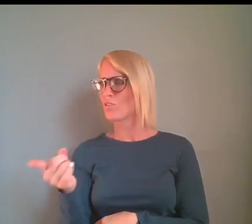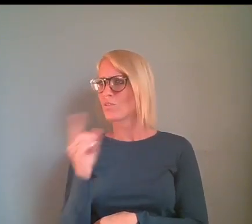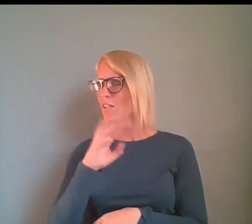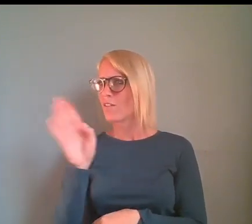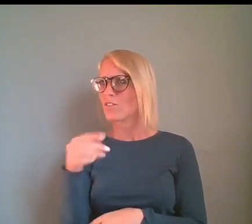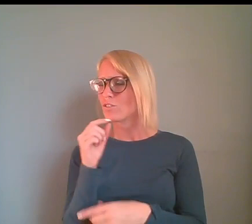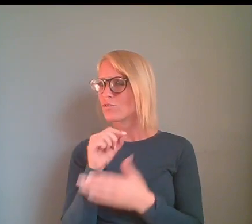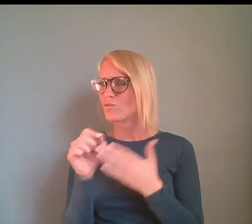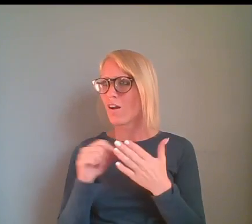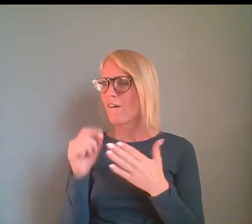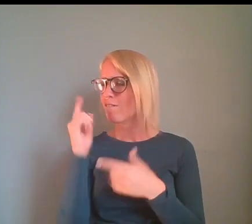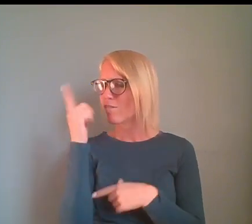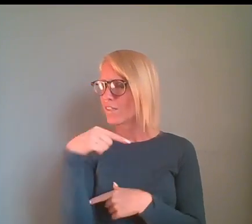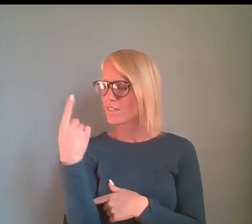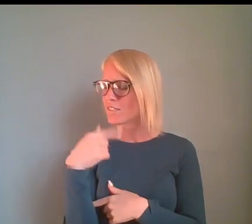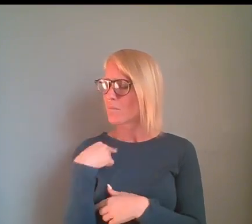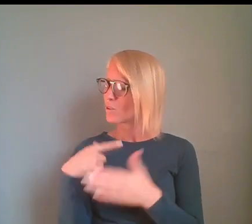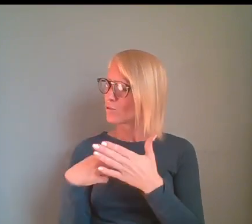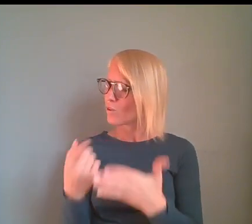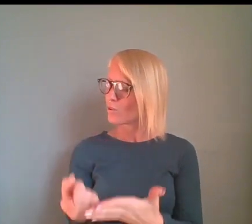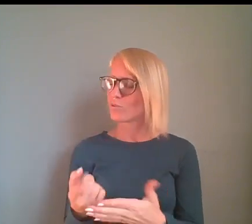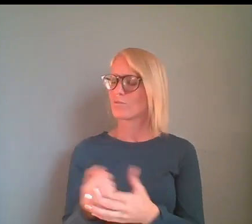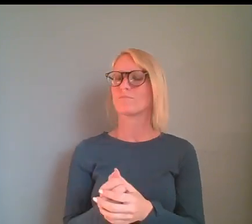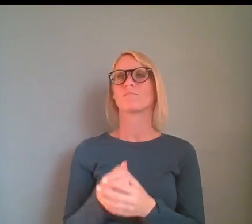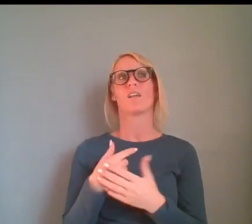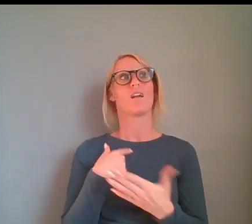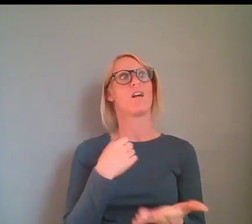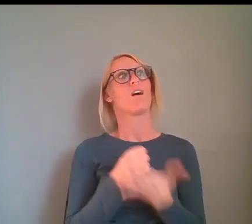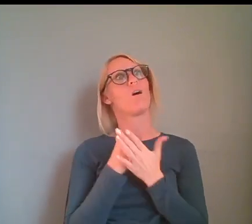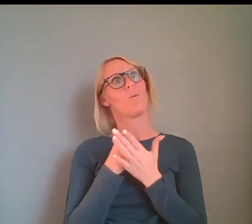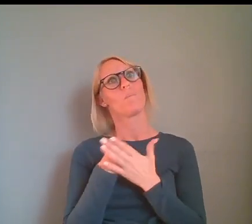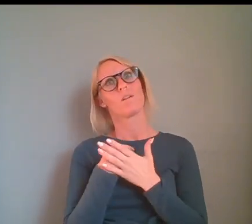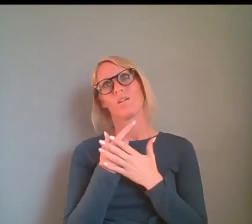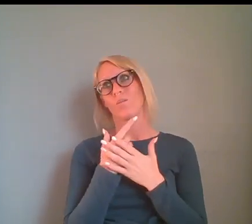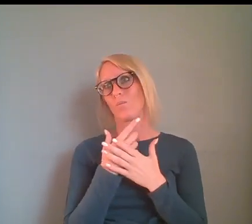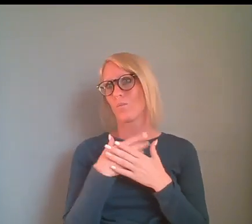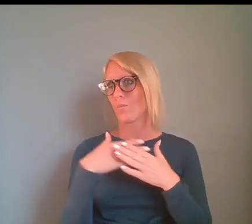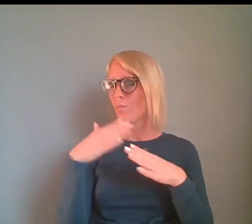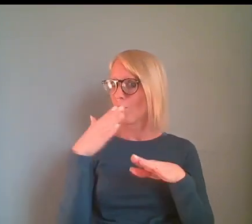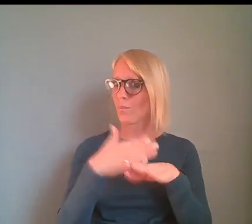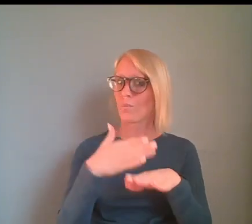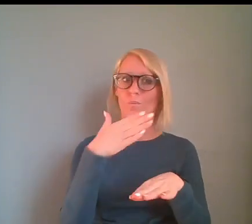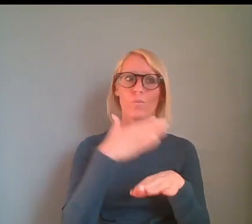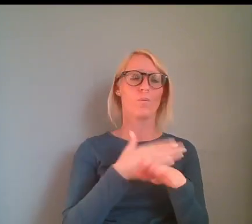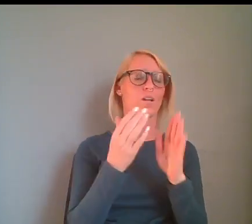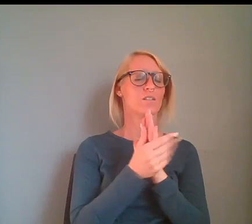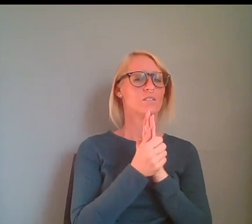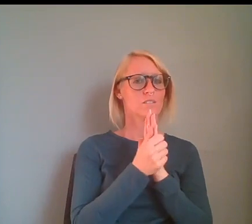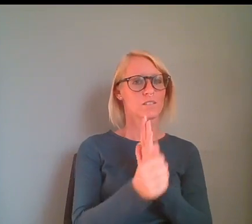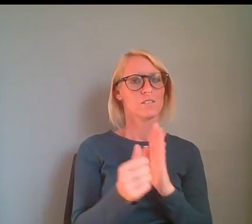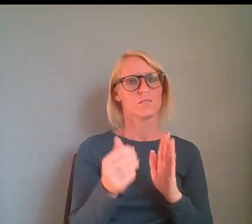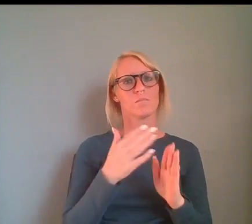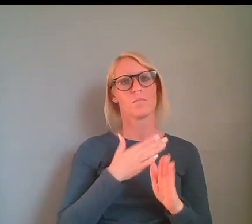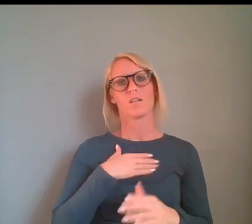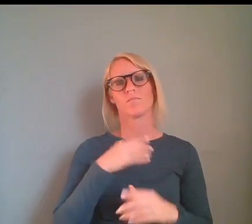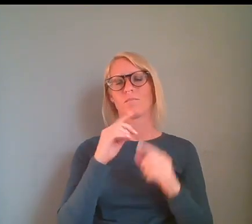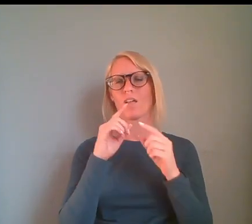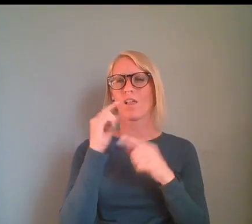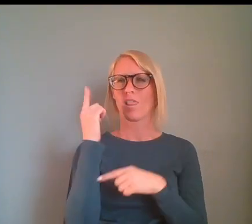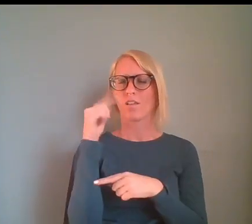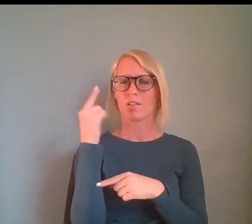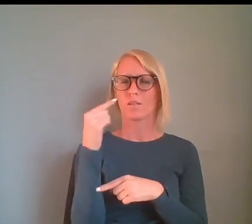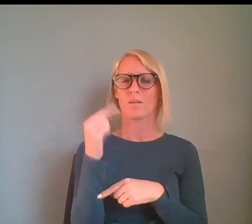show you." And it really helped a lot because I started thinking about this. And then you can go ahead and put some lips on